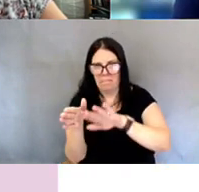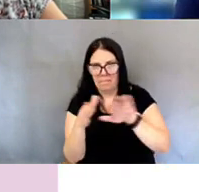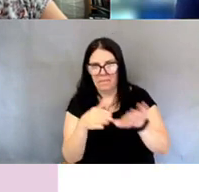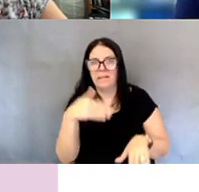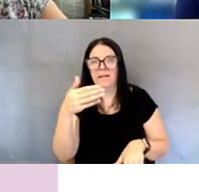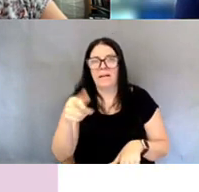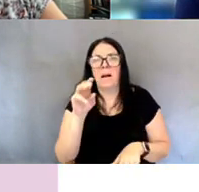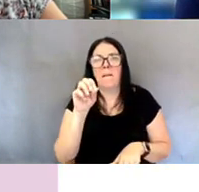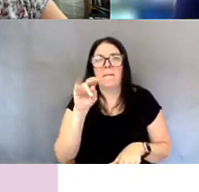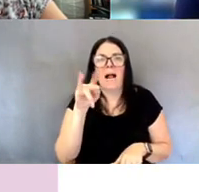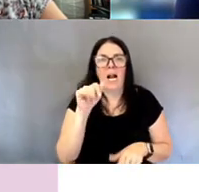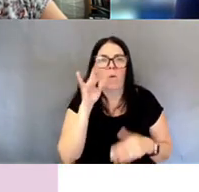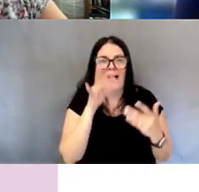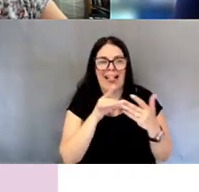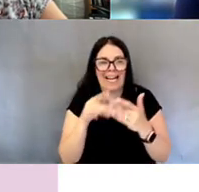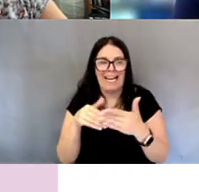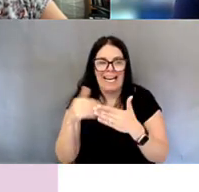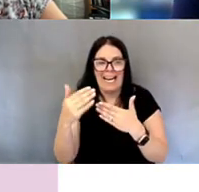take us to